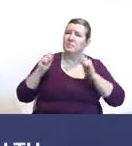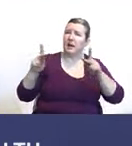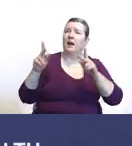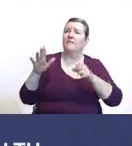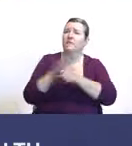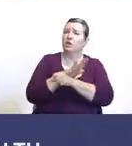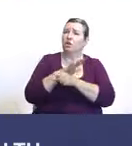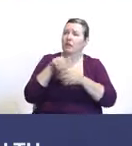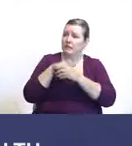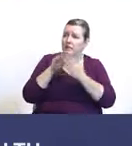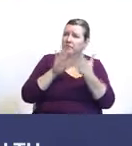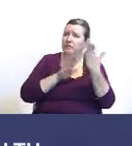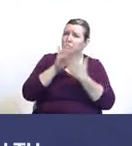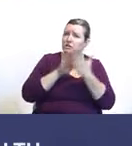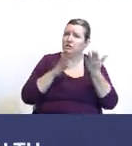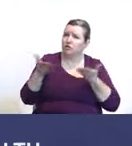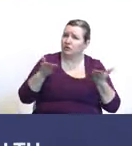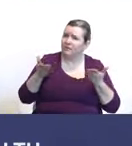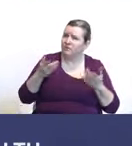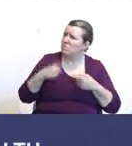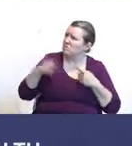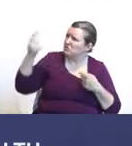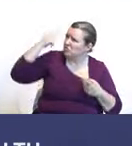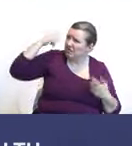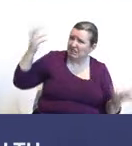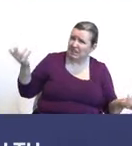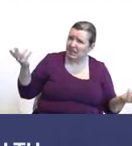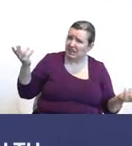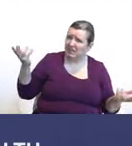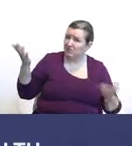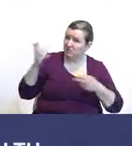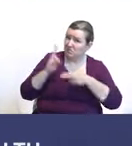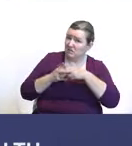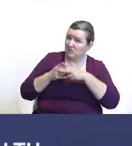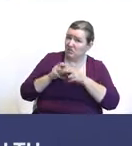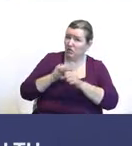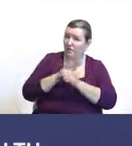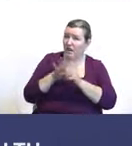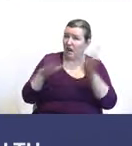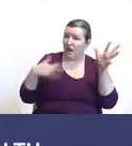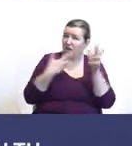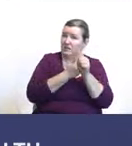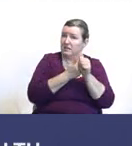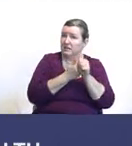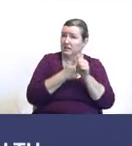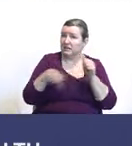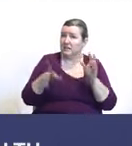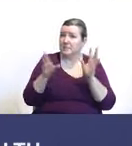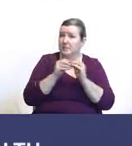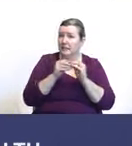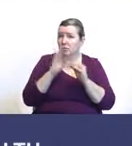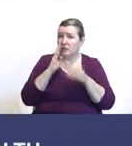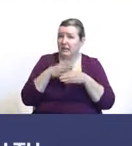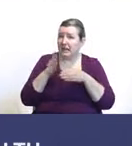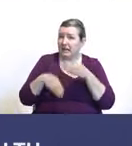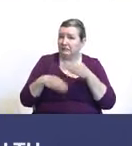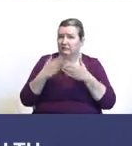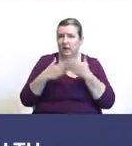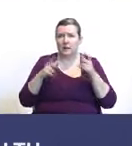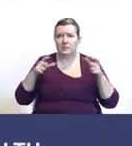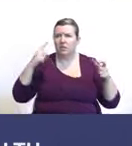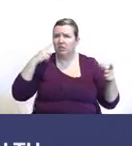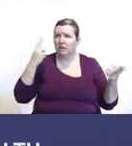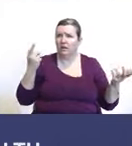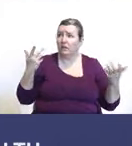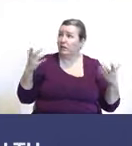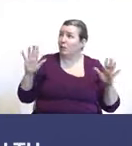idea in general? You mentioned the COVID updates are coming to an end. Some people may take that to mean,